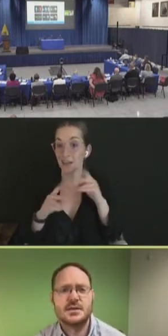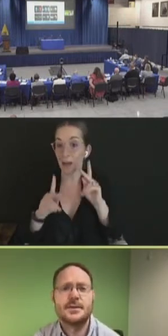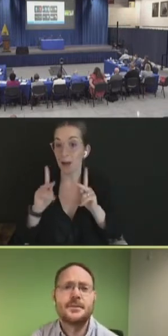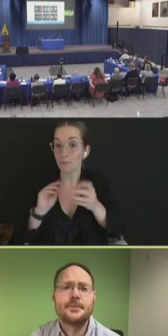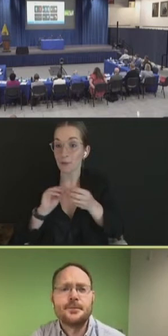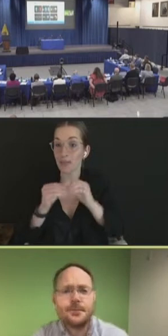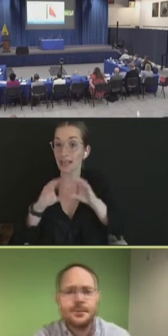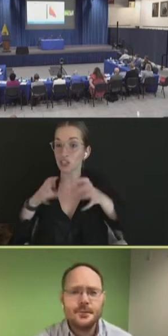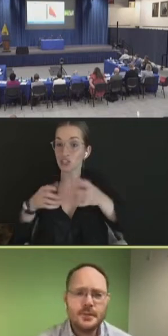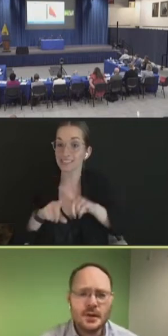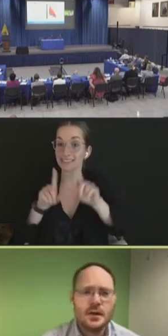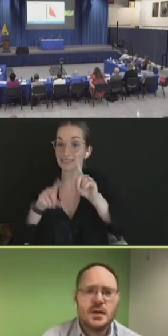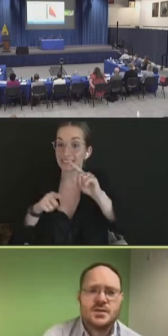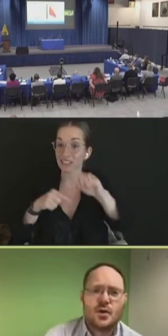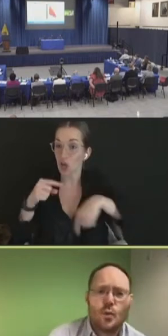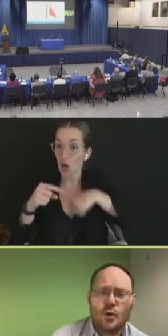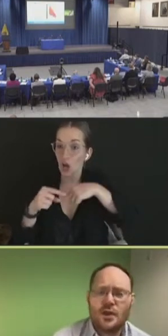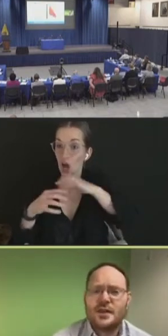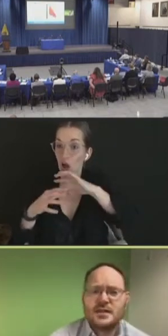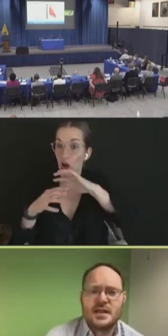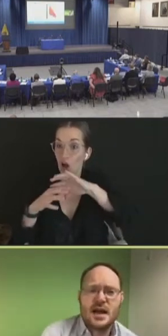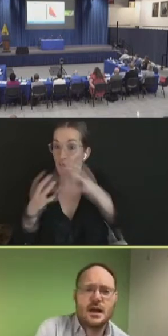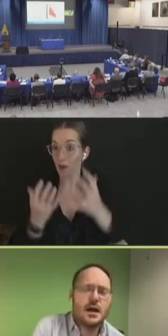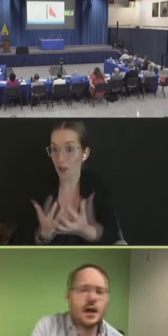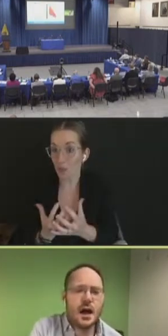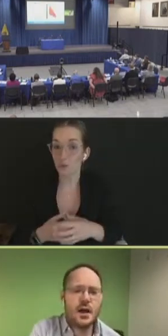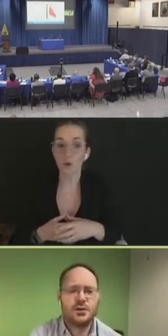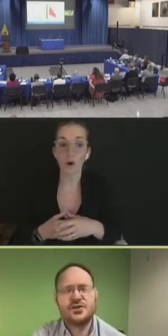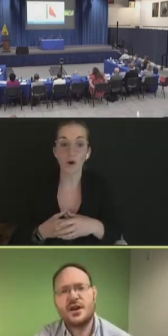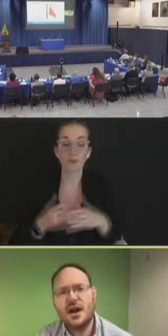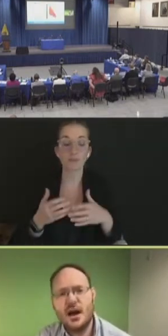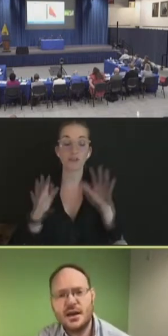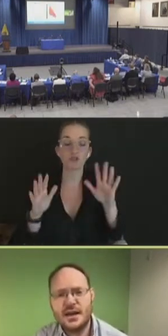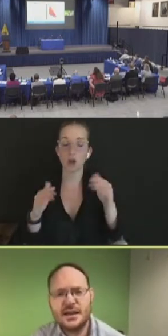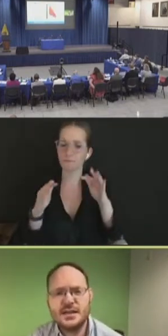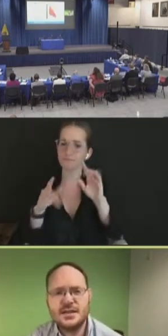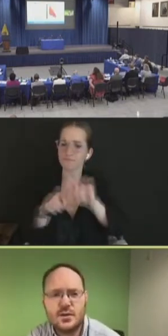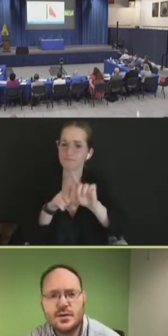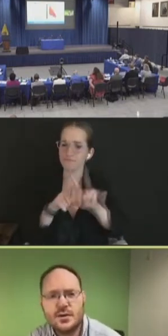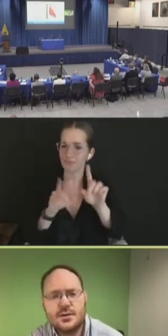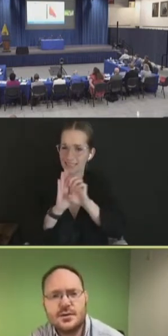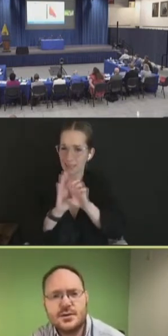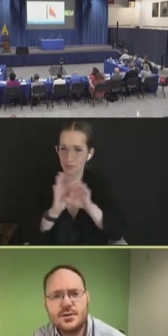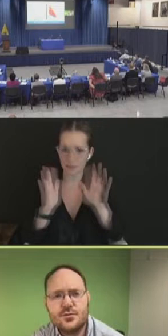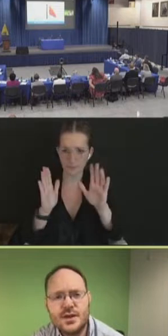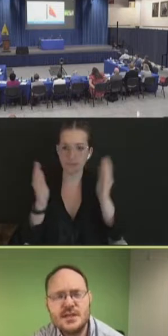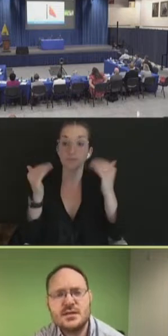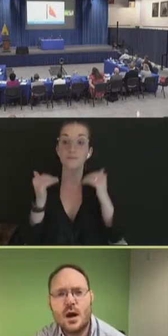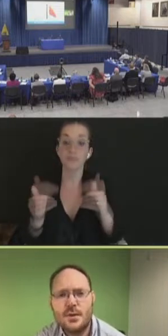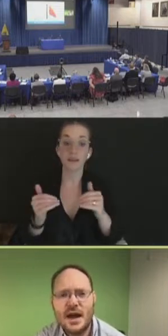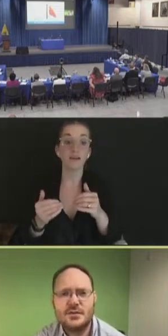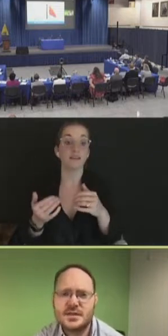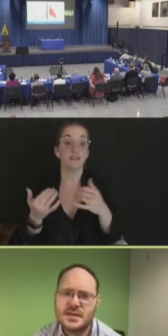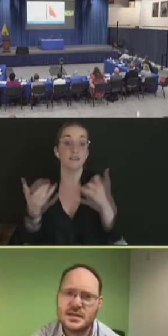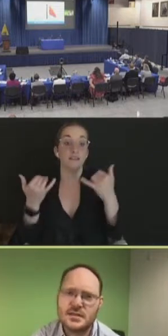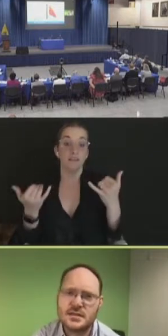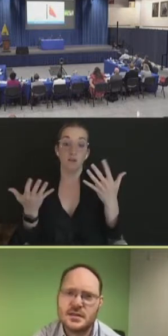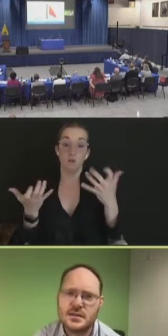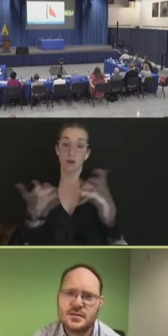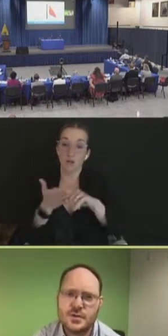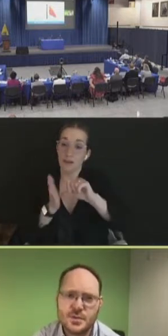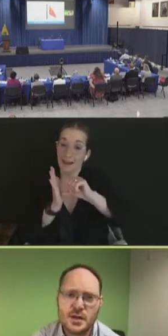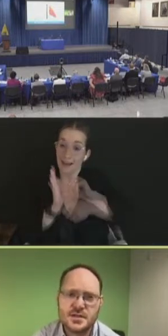please. So one of the things that I want to try and highlight is the reason why we have